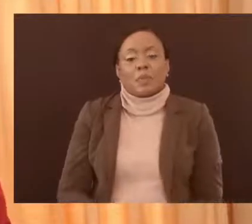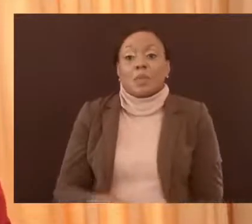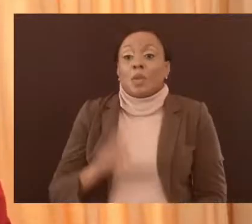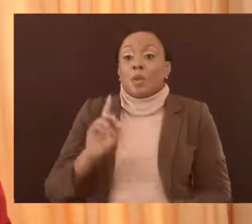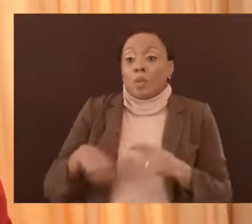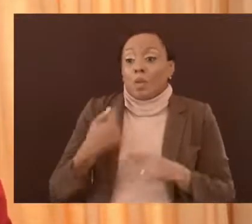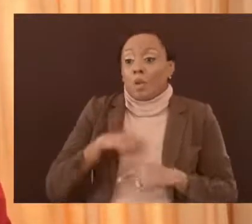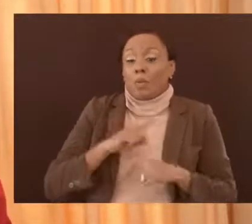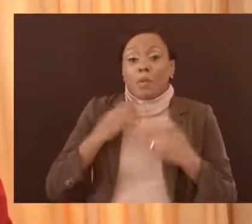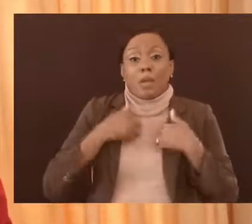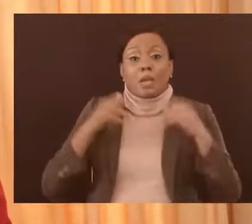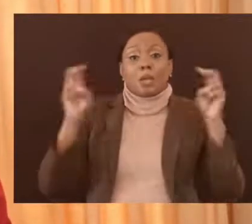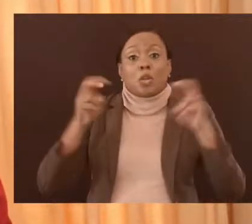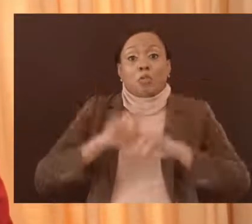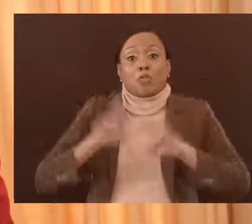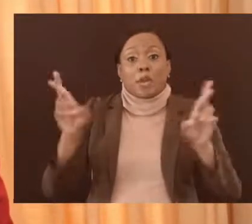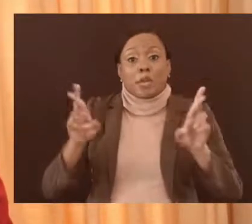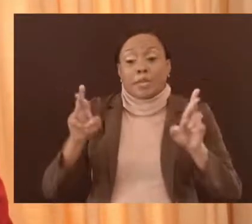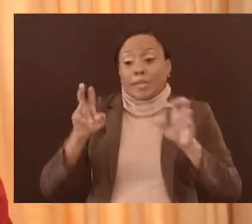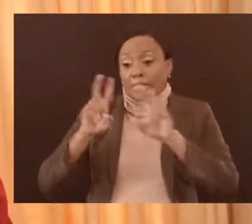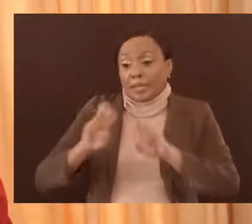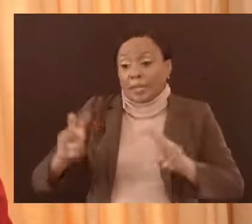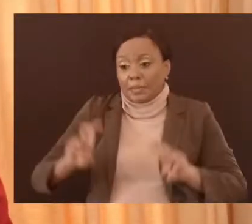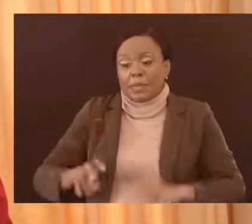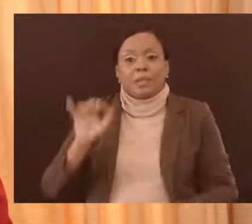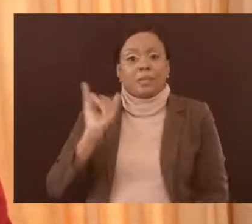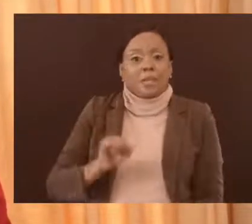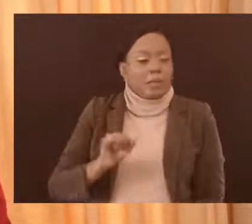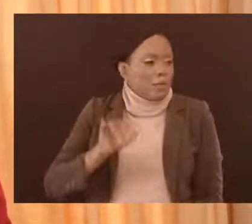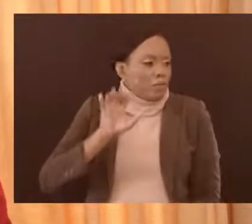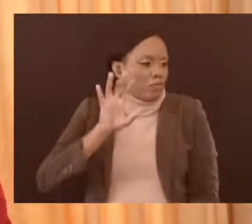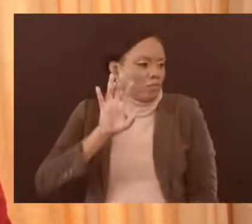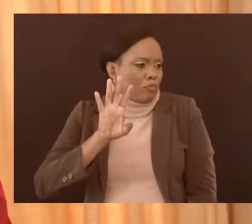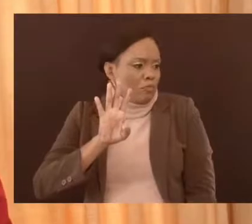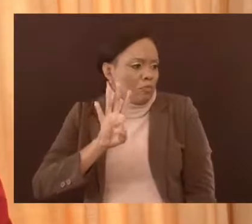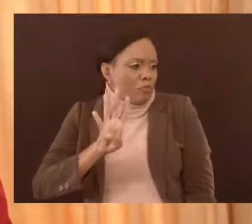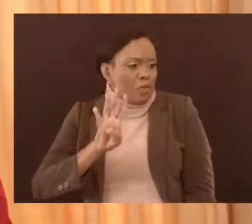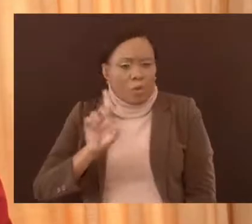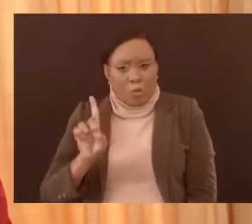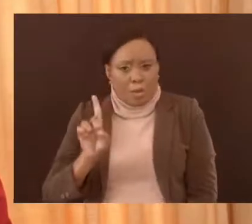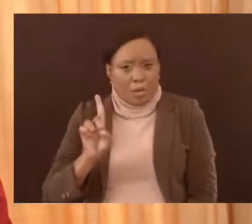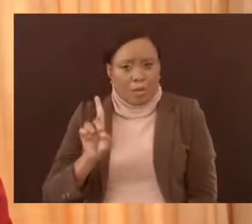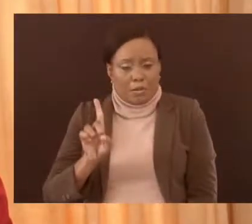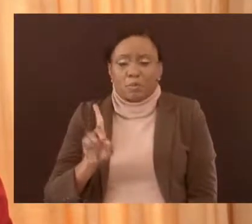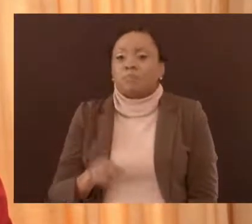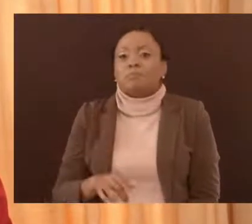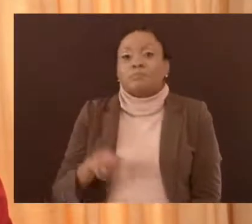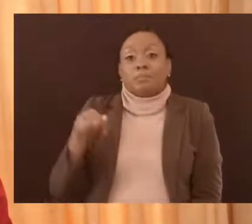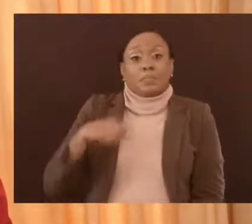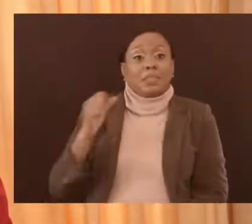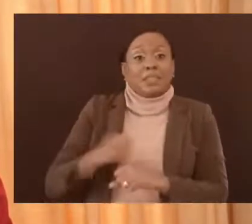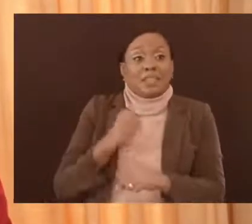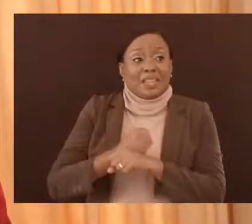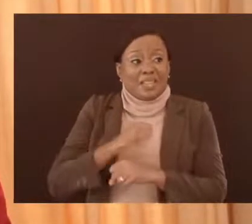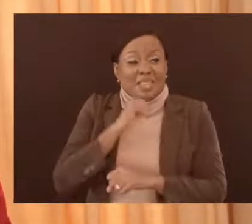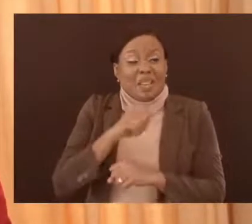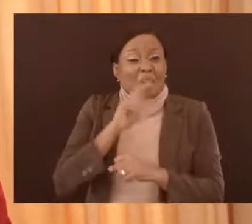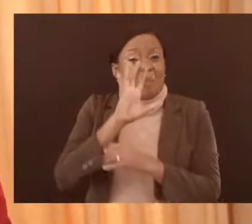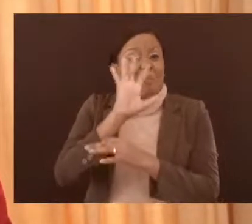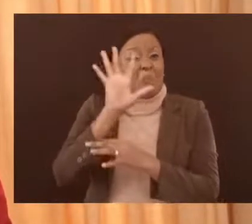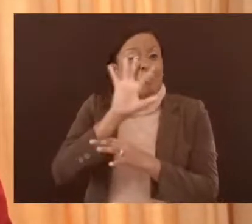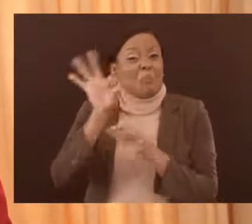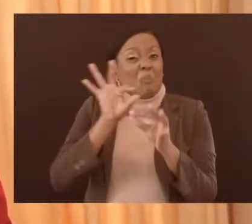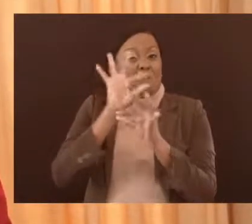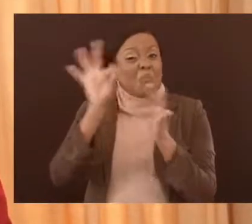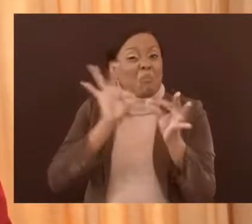41. And the truth of the matter is that this reinforces that while this is not a perfect result this year, it does show, however, that